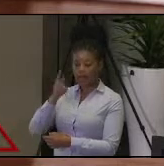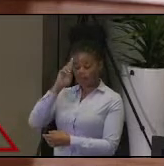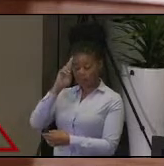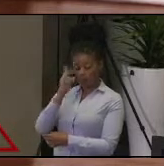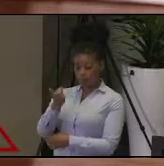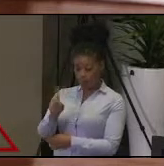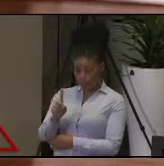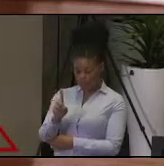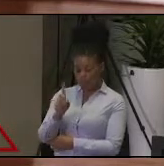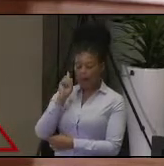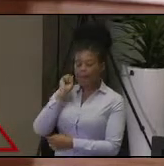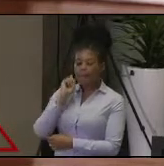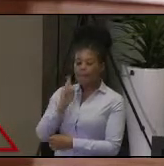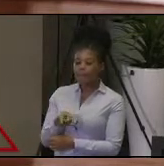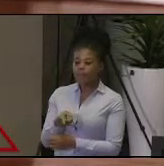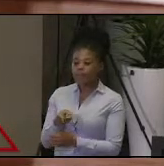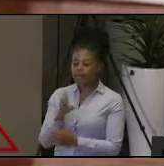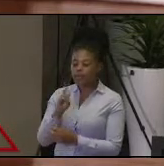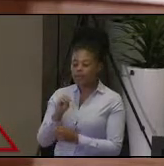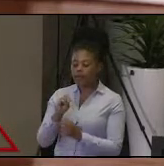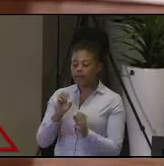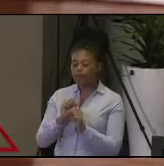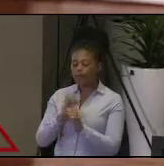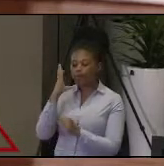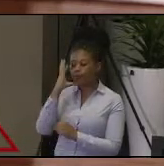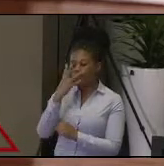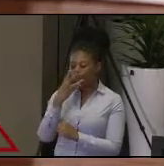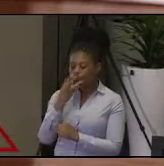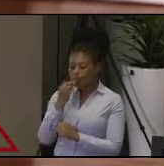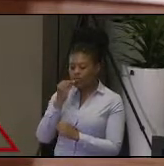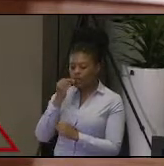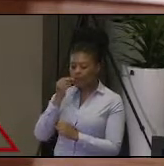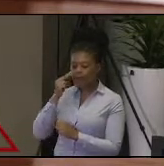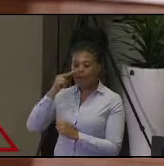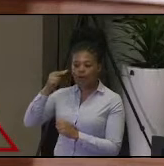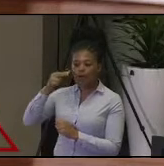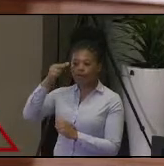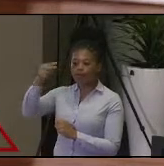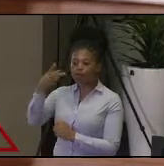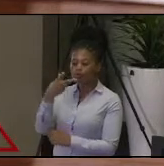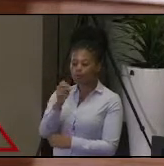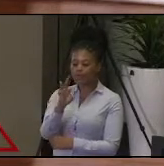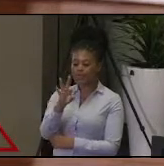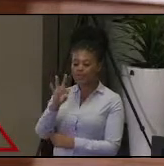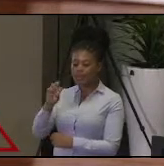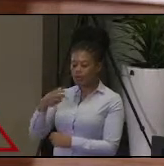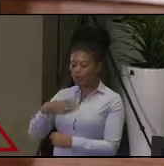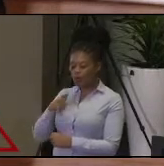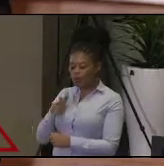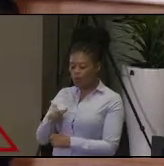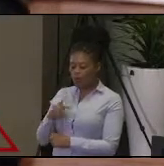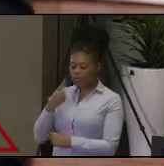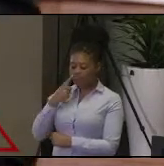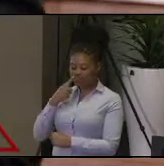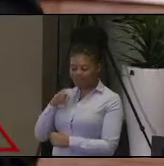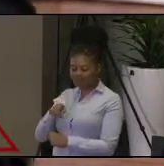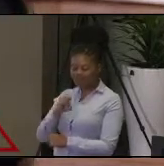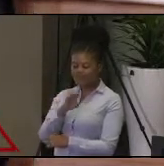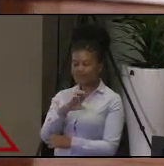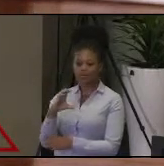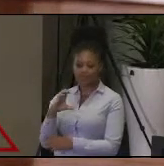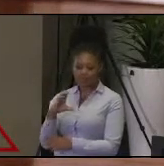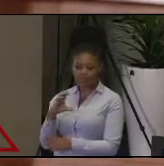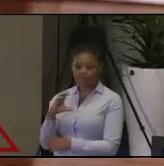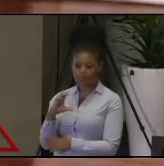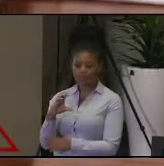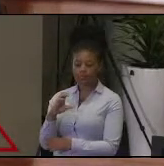set ourselves a beautiful vision that by 2030 we would like to see an Eastern Cape that is, we